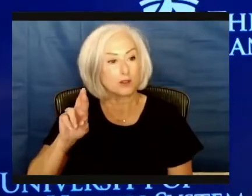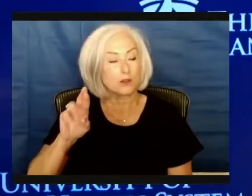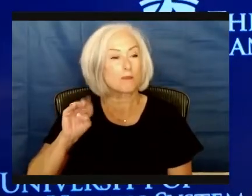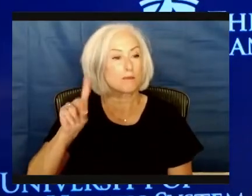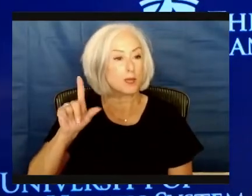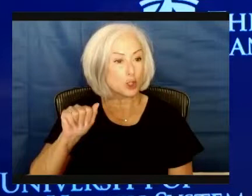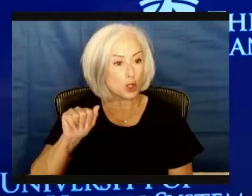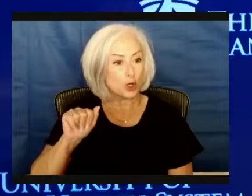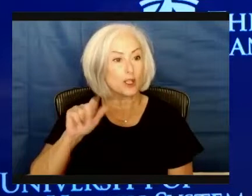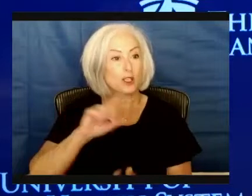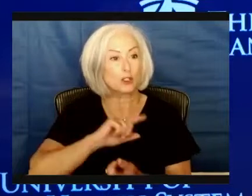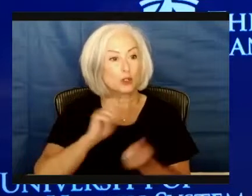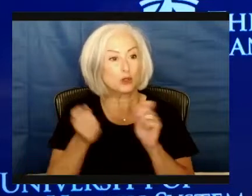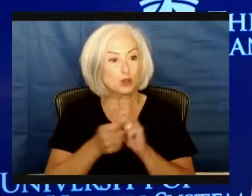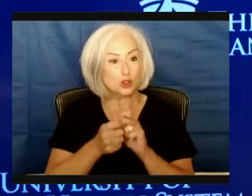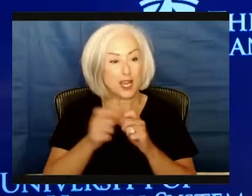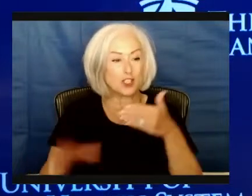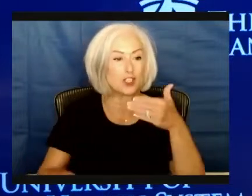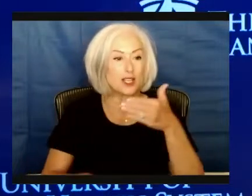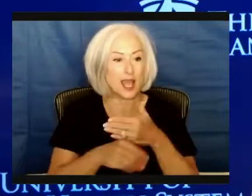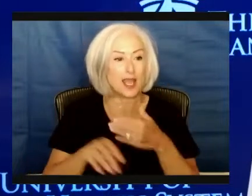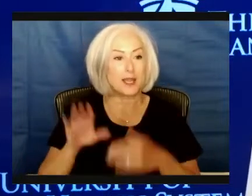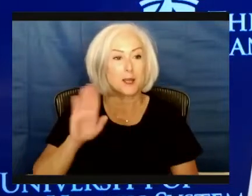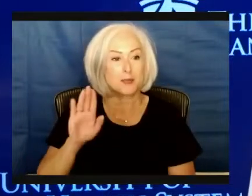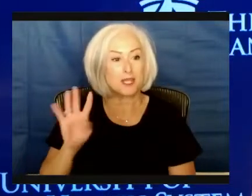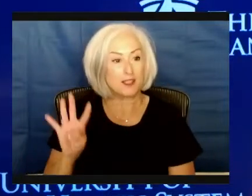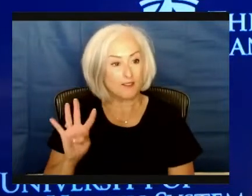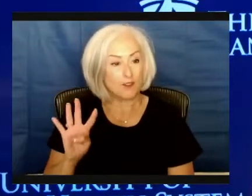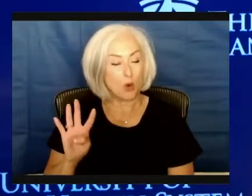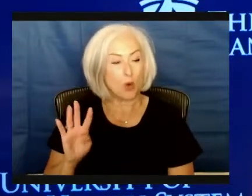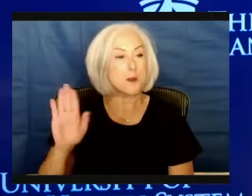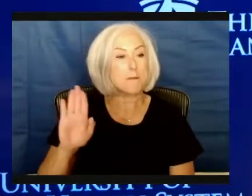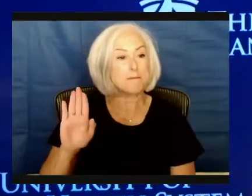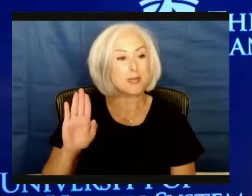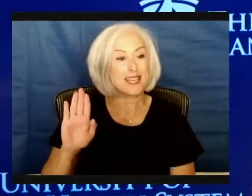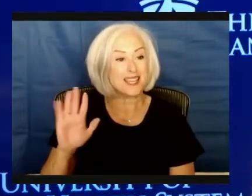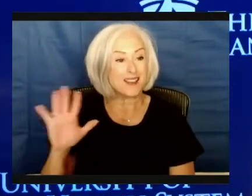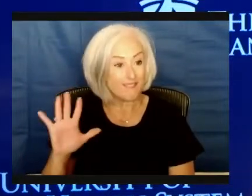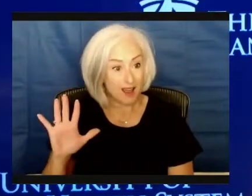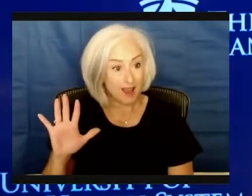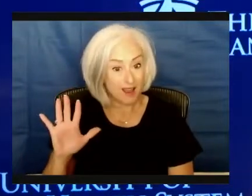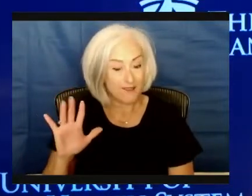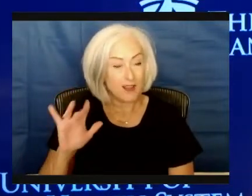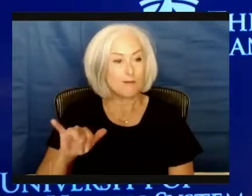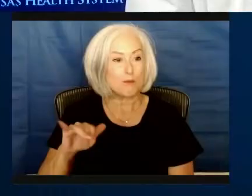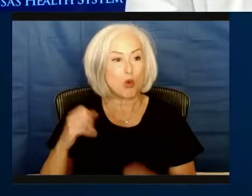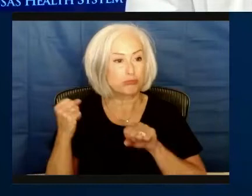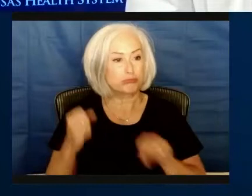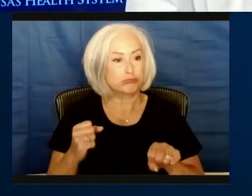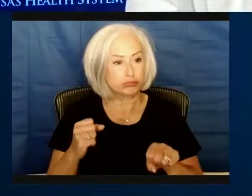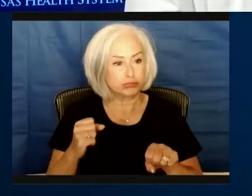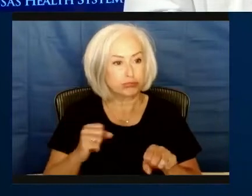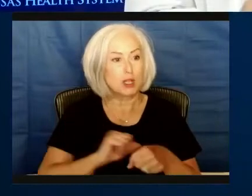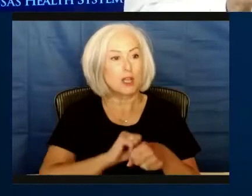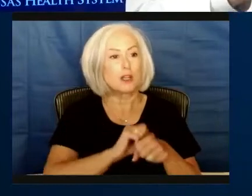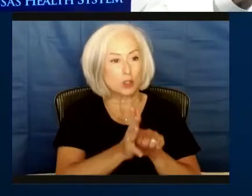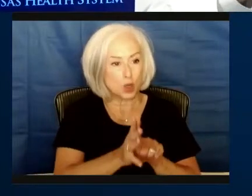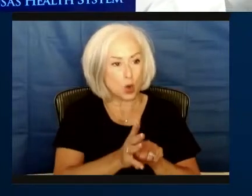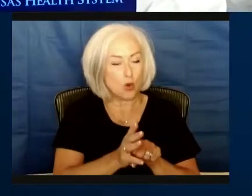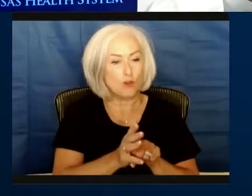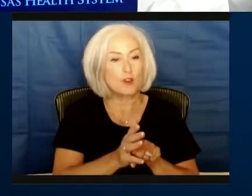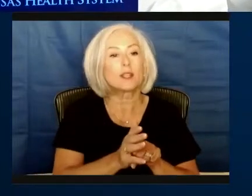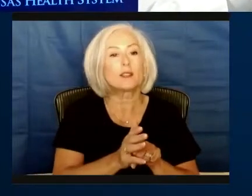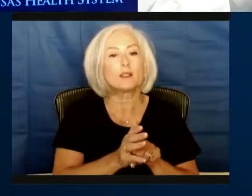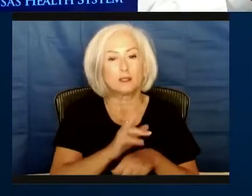and B5, which have turned out to be the more dominant strains finally. And thoughts about that, because it looks like both Moderna and Pfizer are